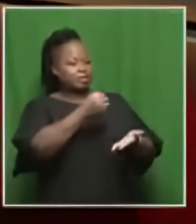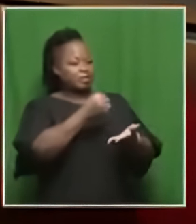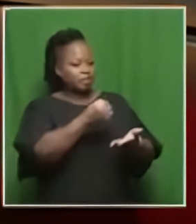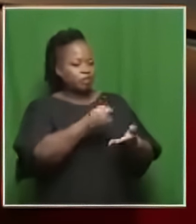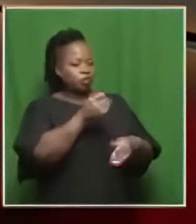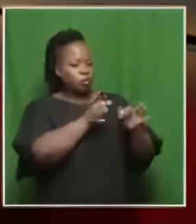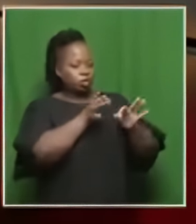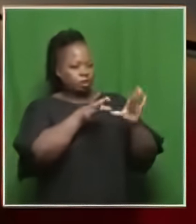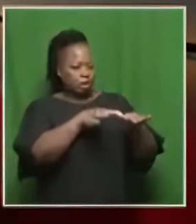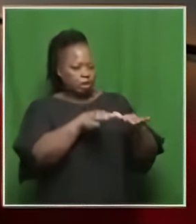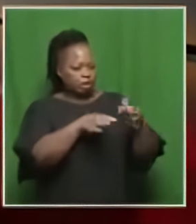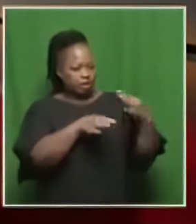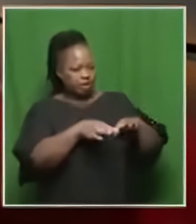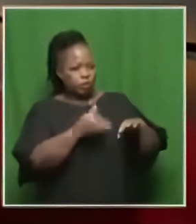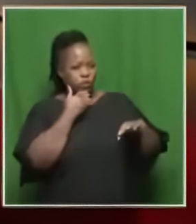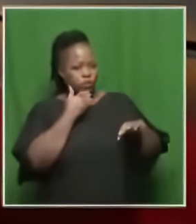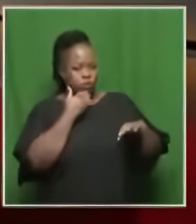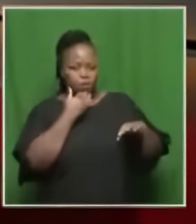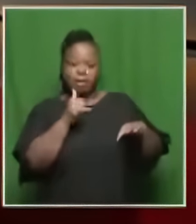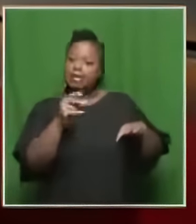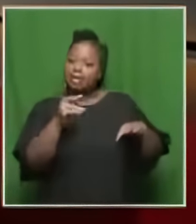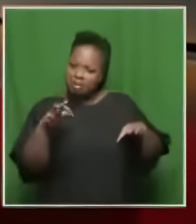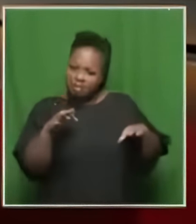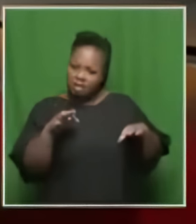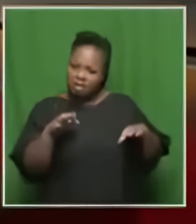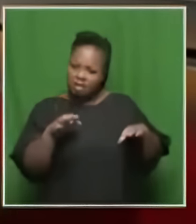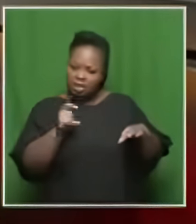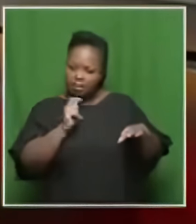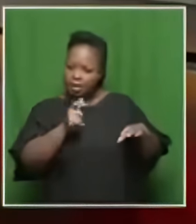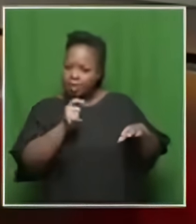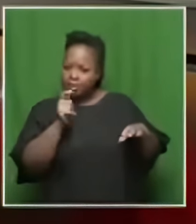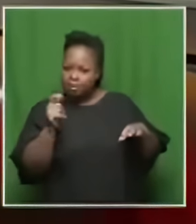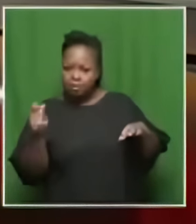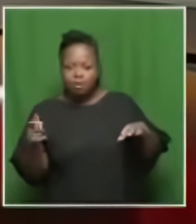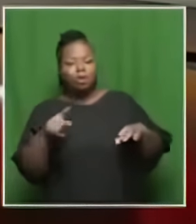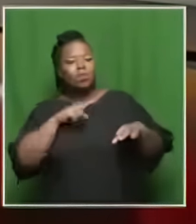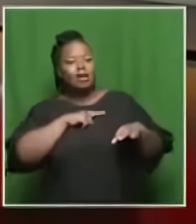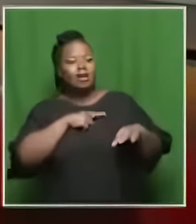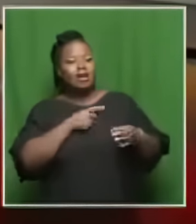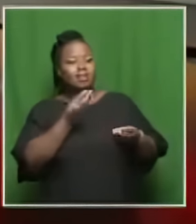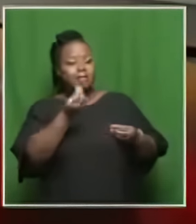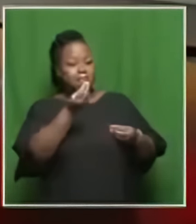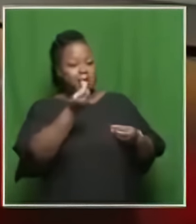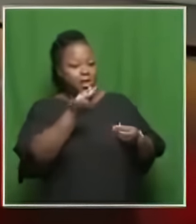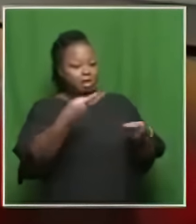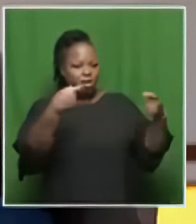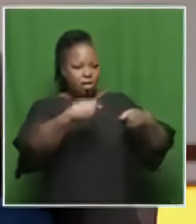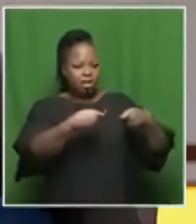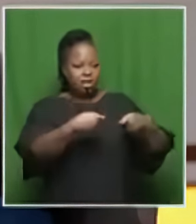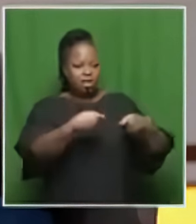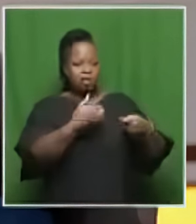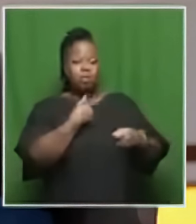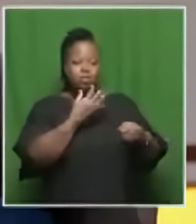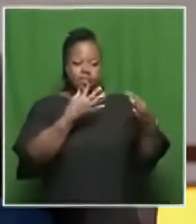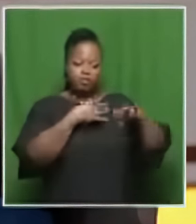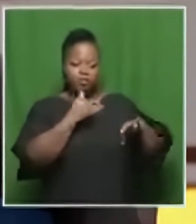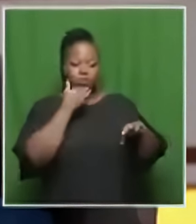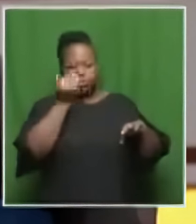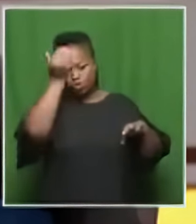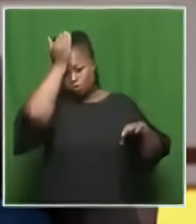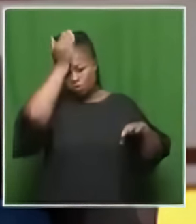the benefit of which politicians was that? ANC politicians. The slush fund was used to benefit Zuma in